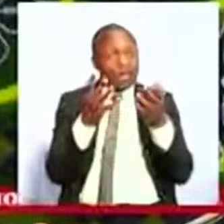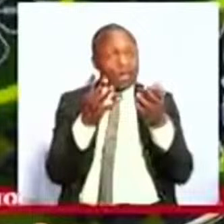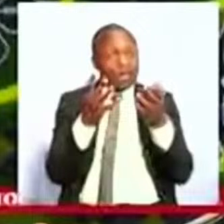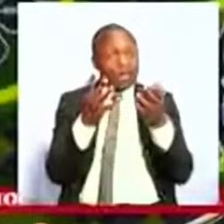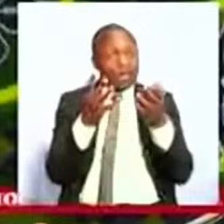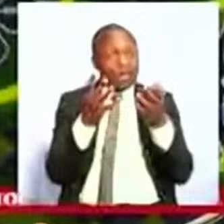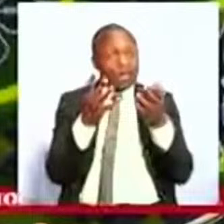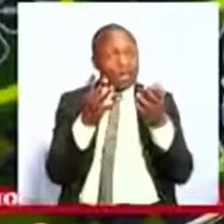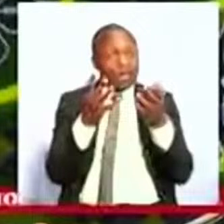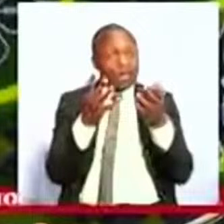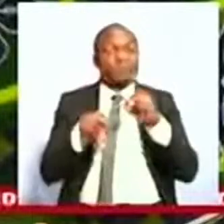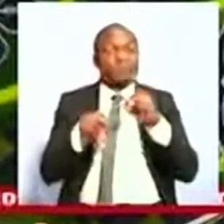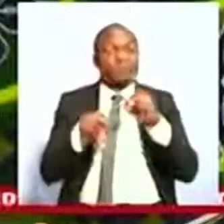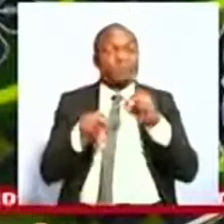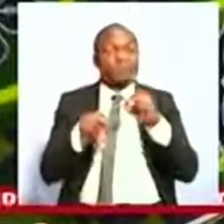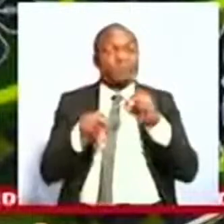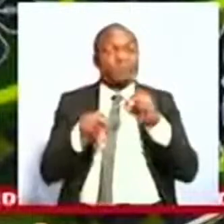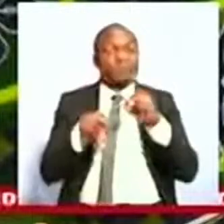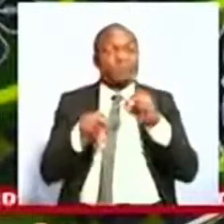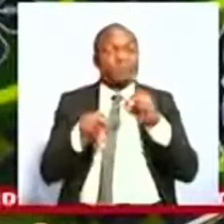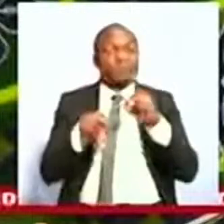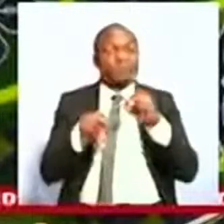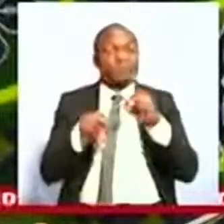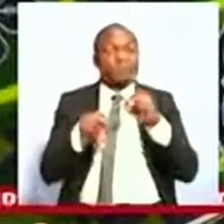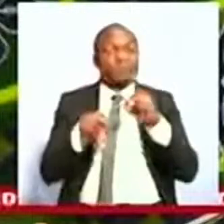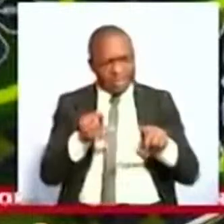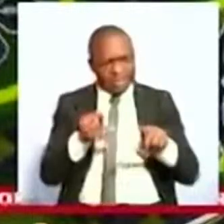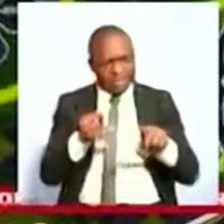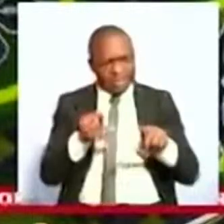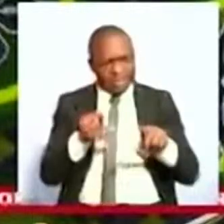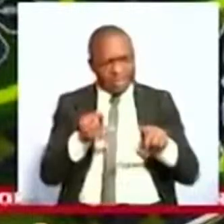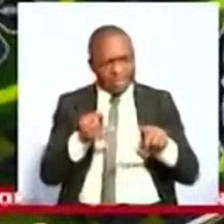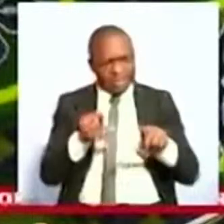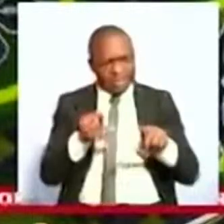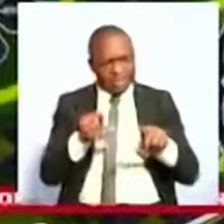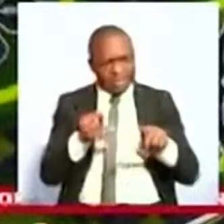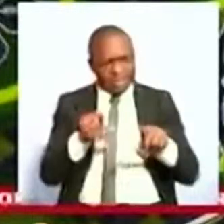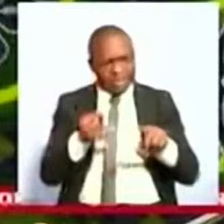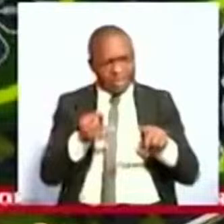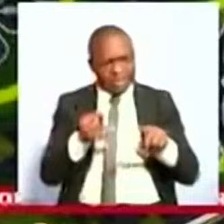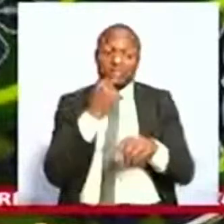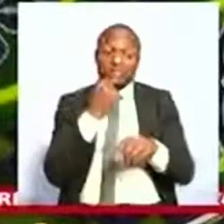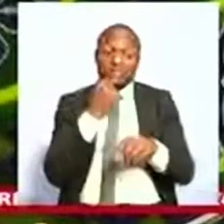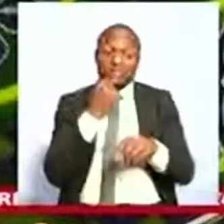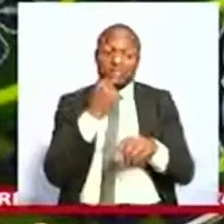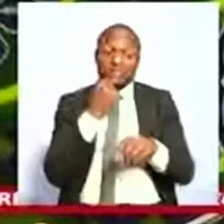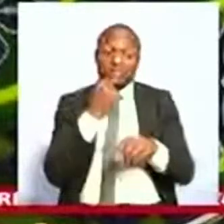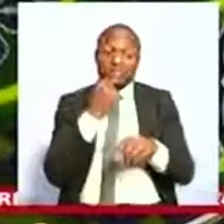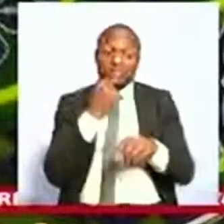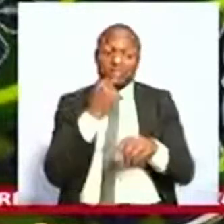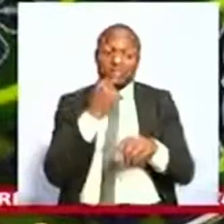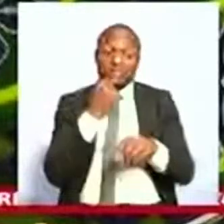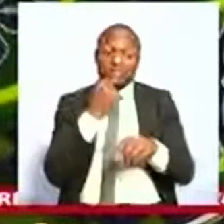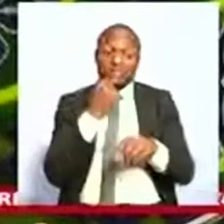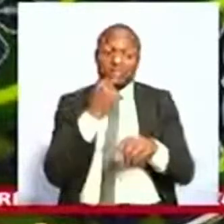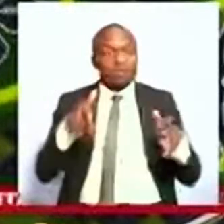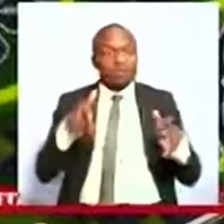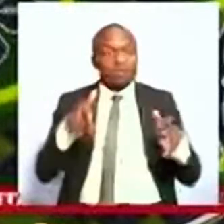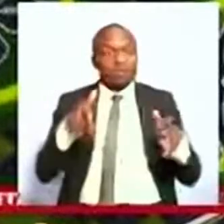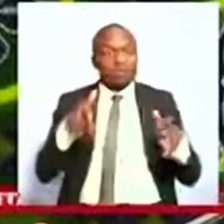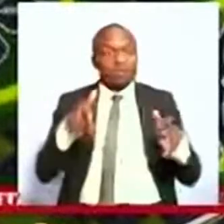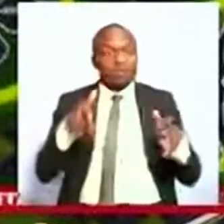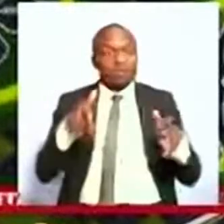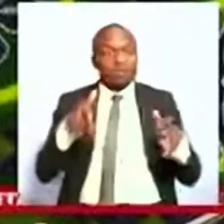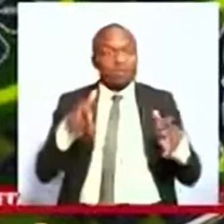people. Then that person cannot be reformed, and we say, oh, the law does not permit us to execute